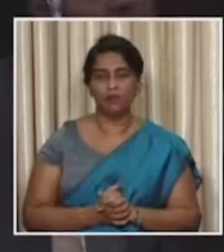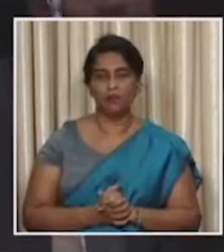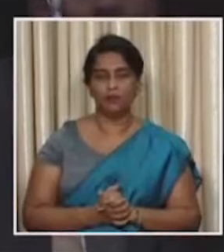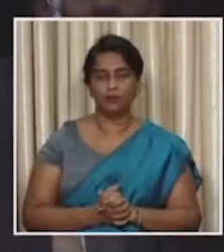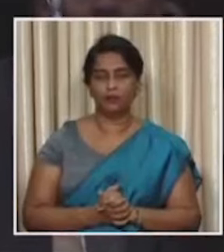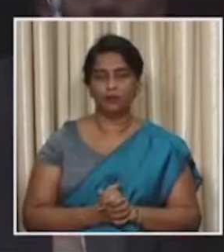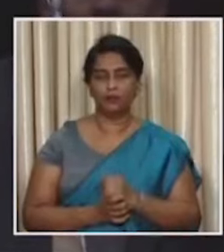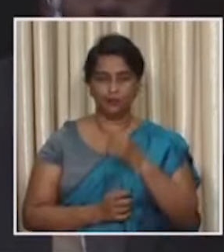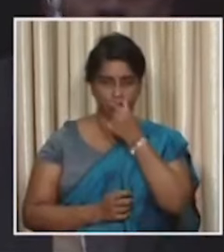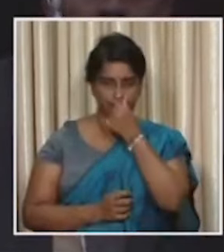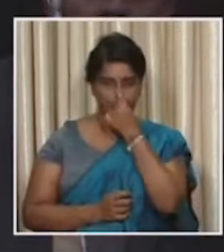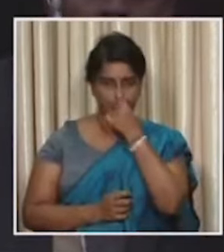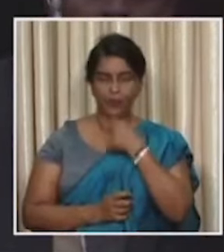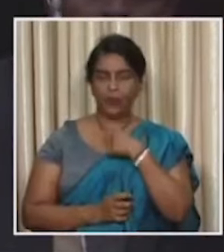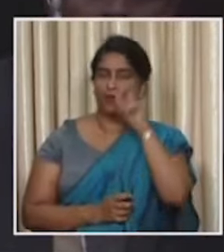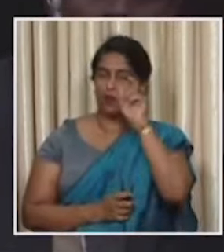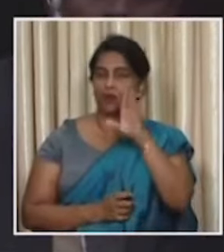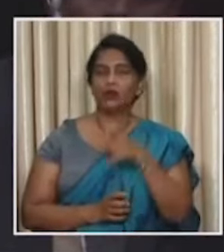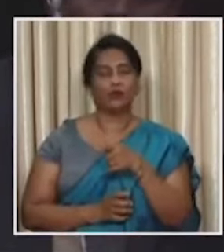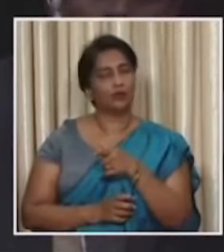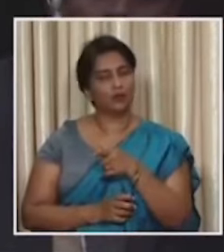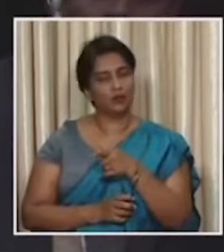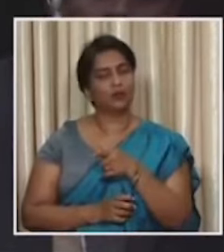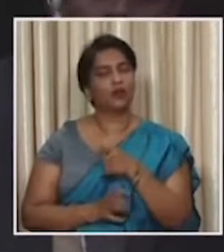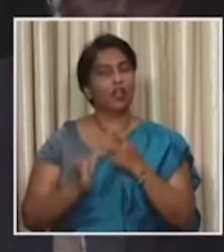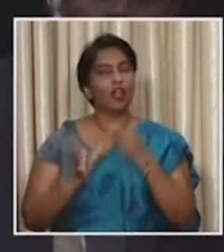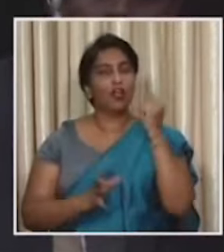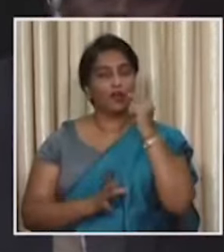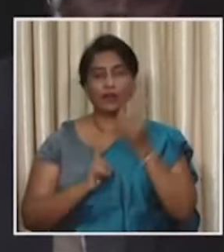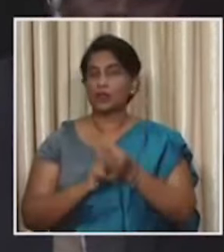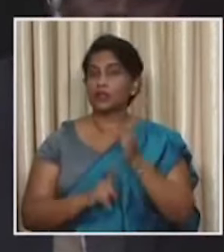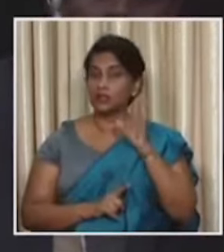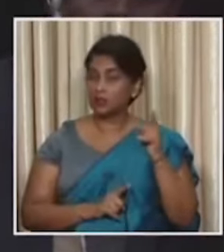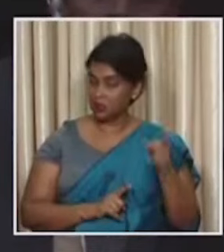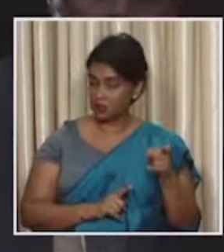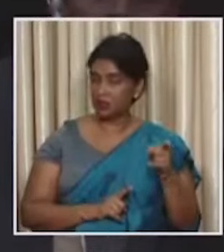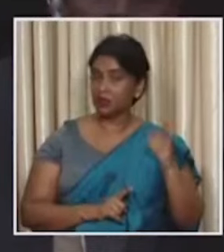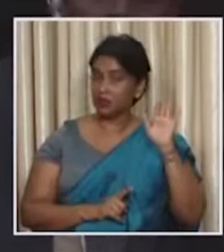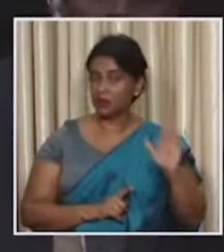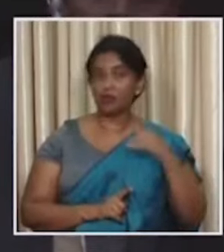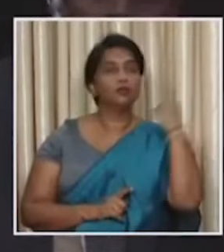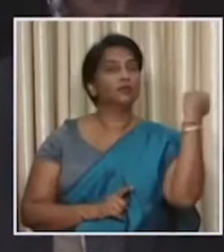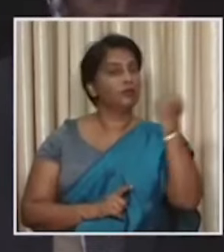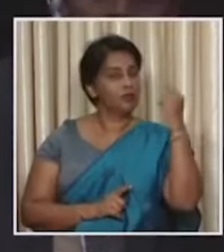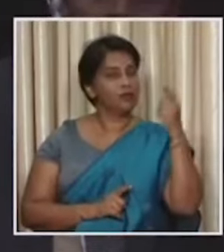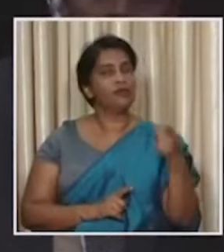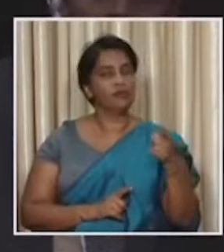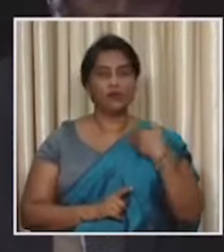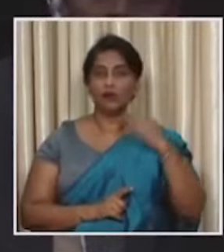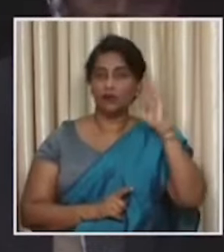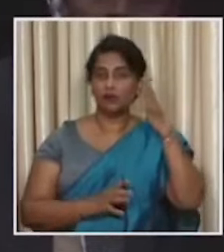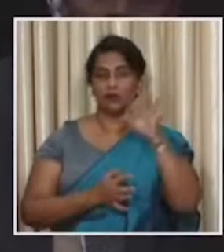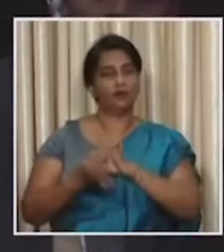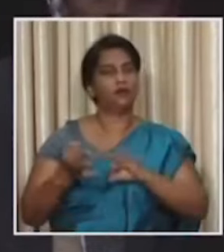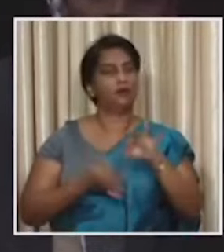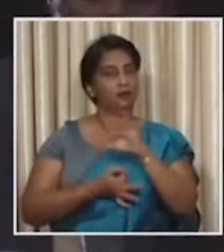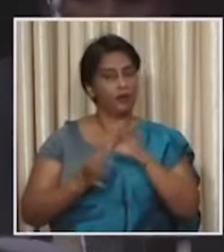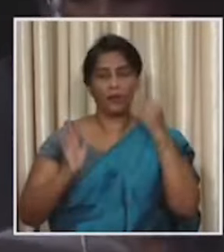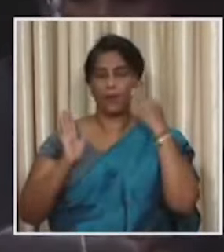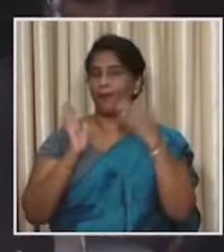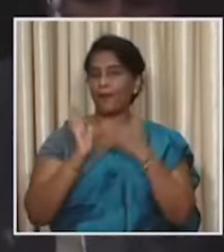President Andrakumara Dissanayake with regards to democracy or the lack of it in the past, and his references to that